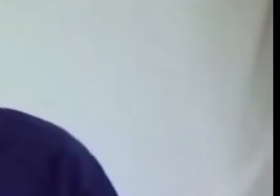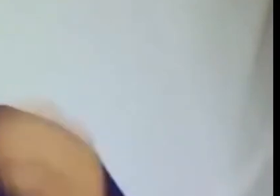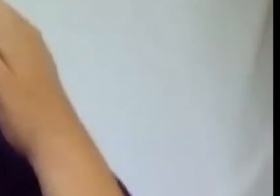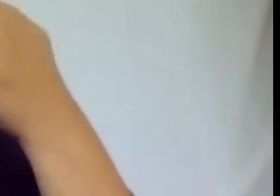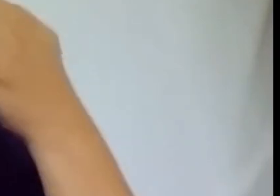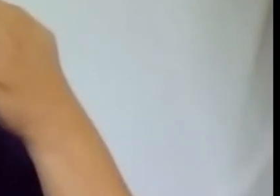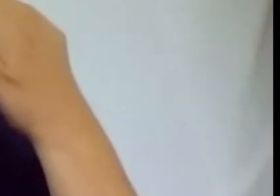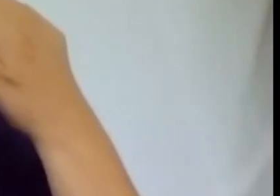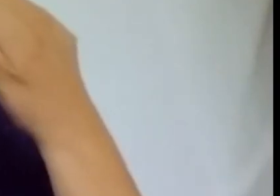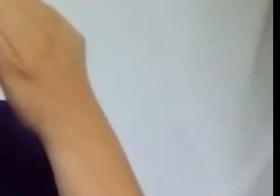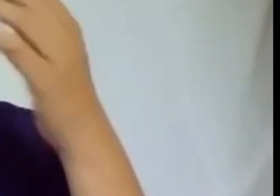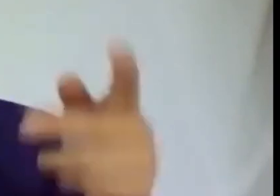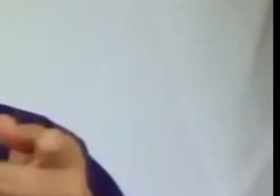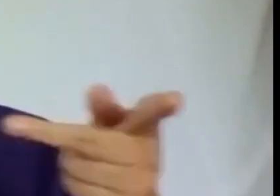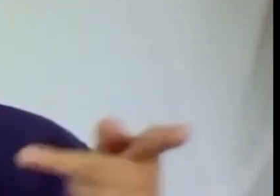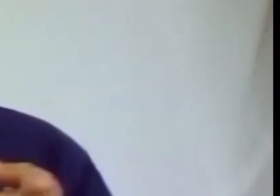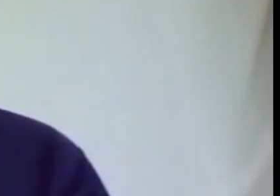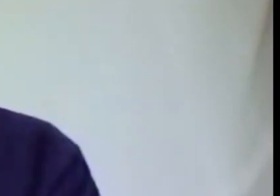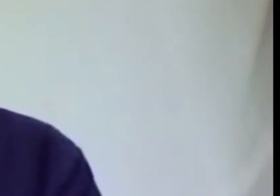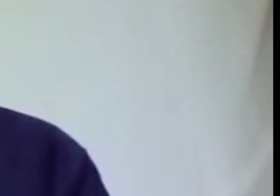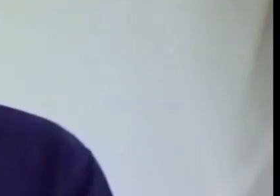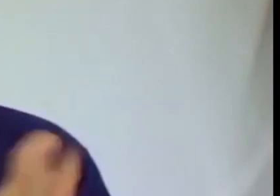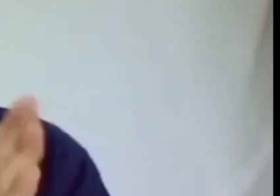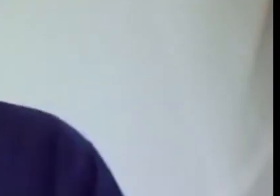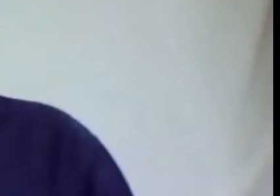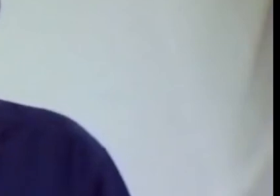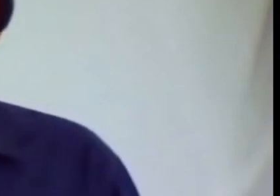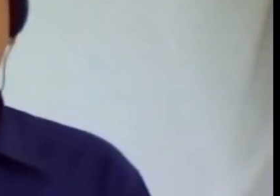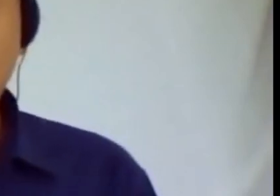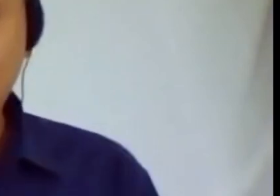Location. Location. So it's not an object.